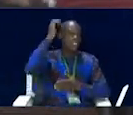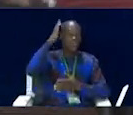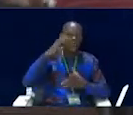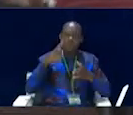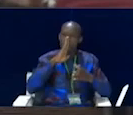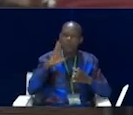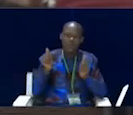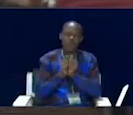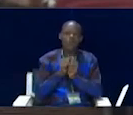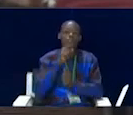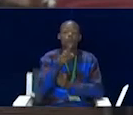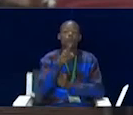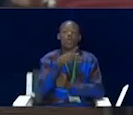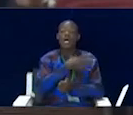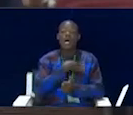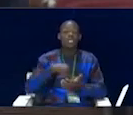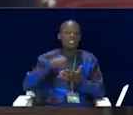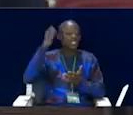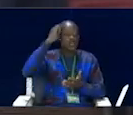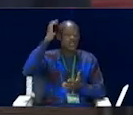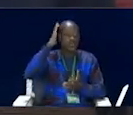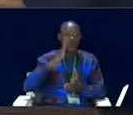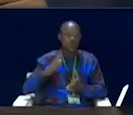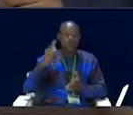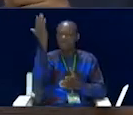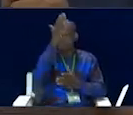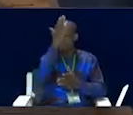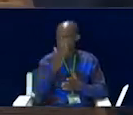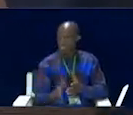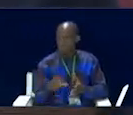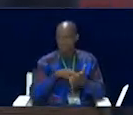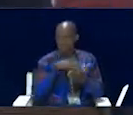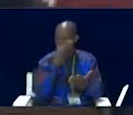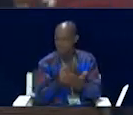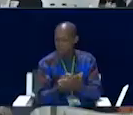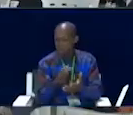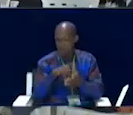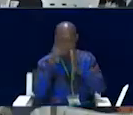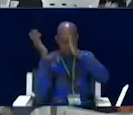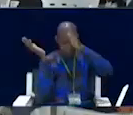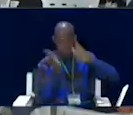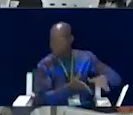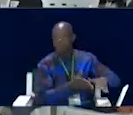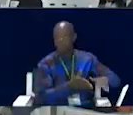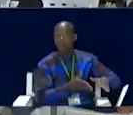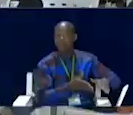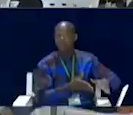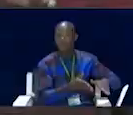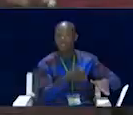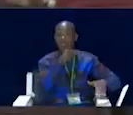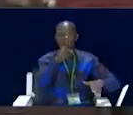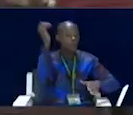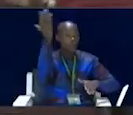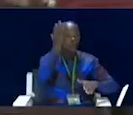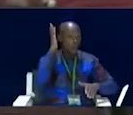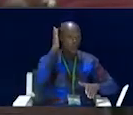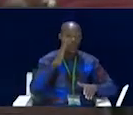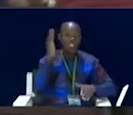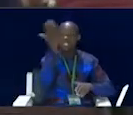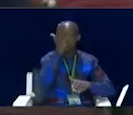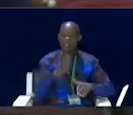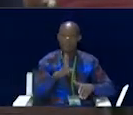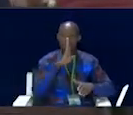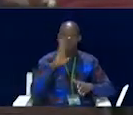you. And you will neither fall nor be abandoned. I say you will neither fall nor